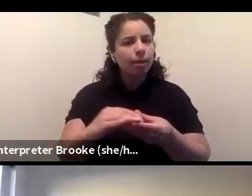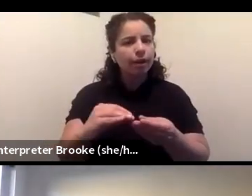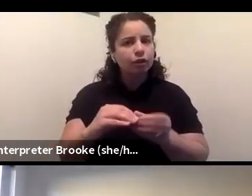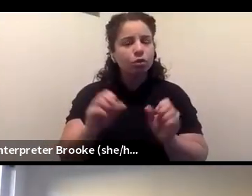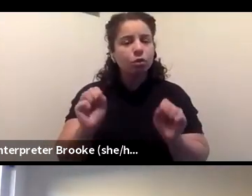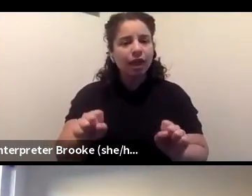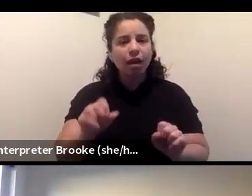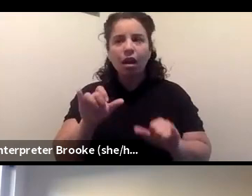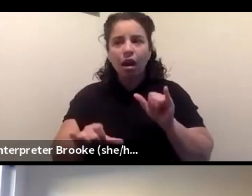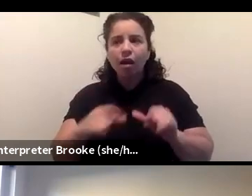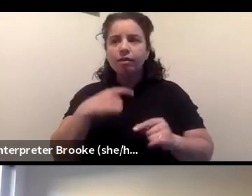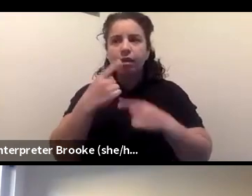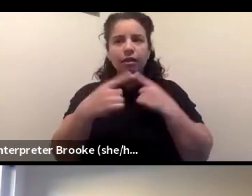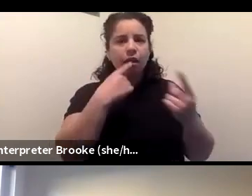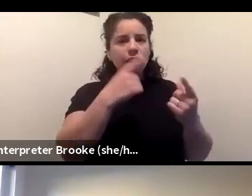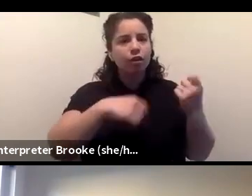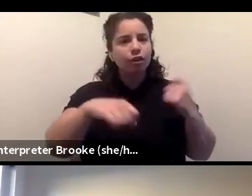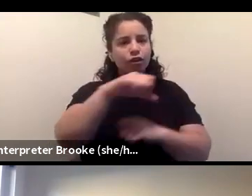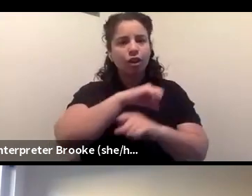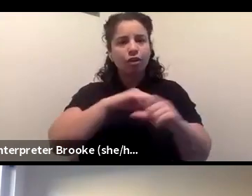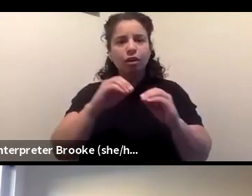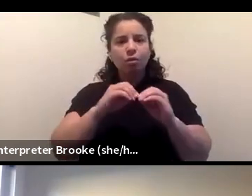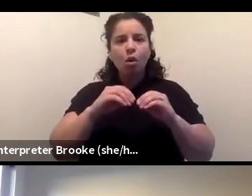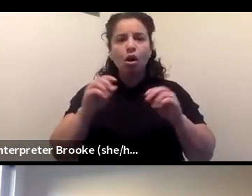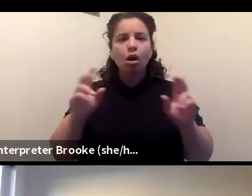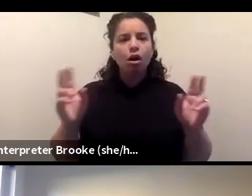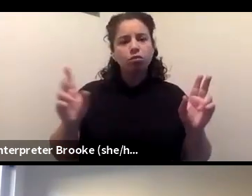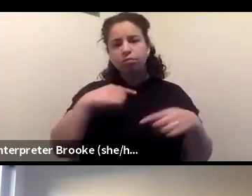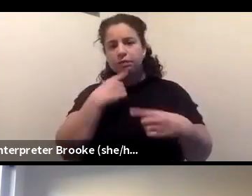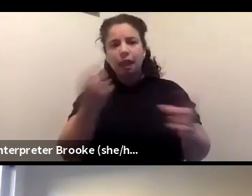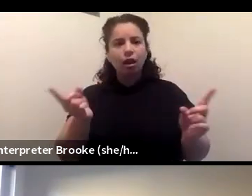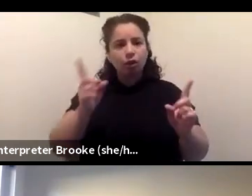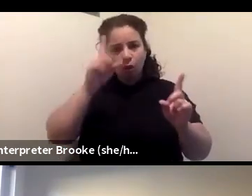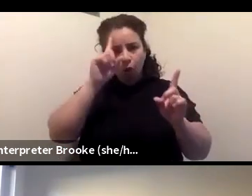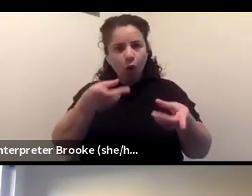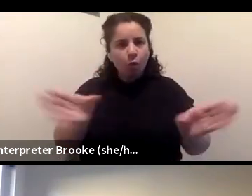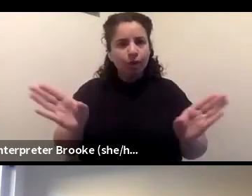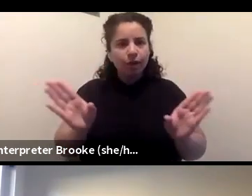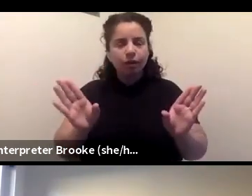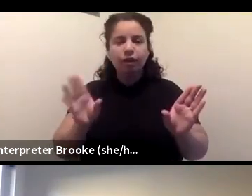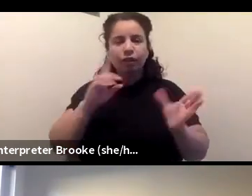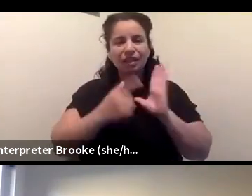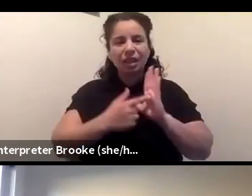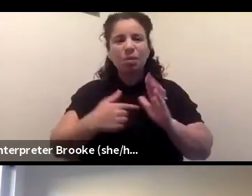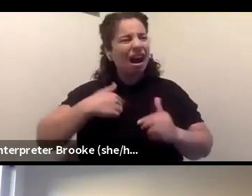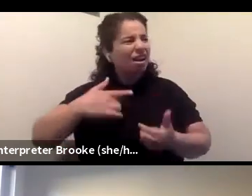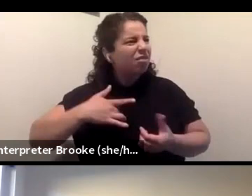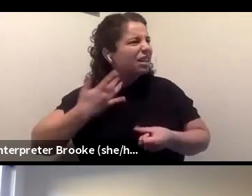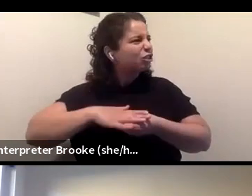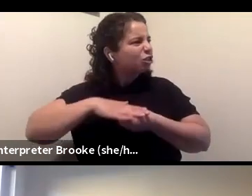and tell others that they're not well, like that they are stressed out, that they are feeling a certain